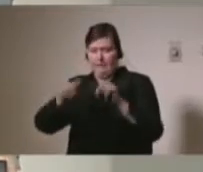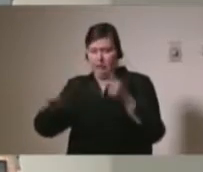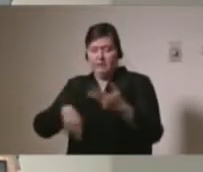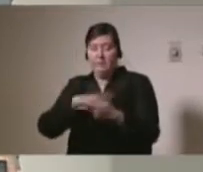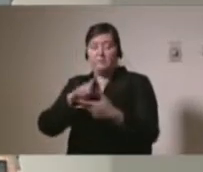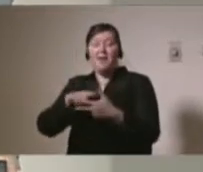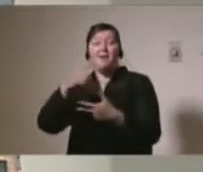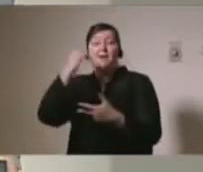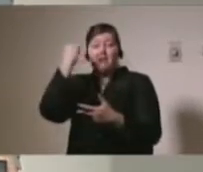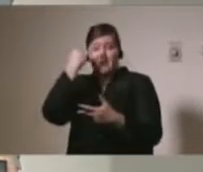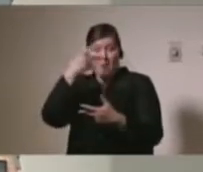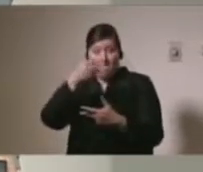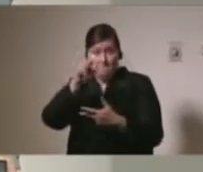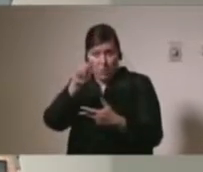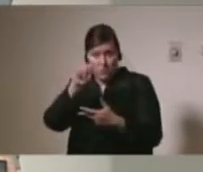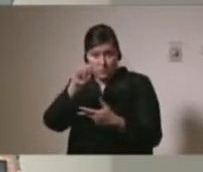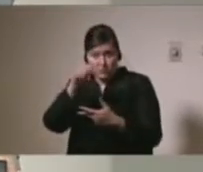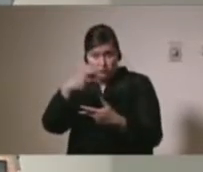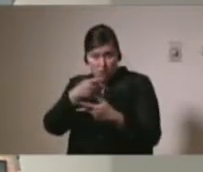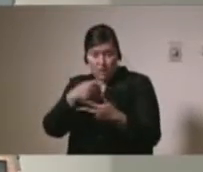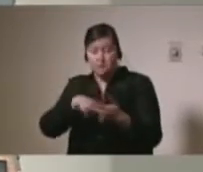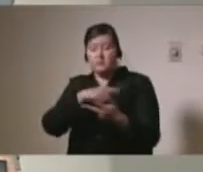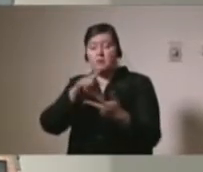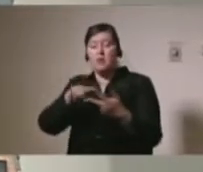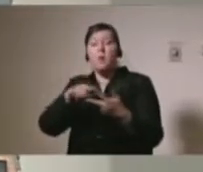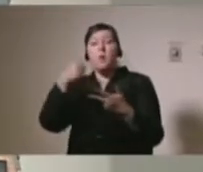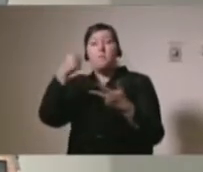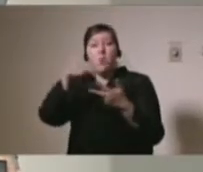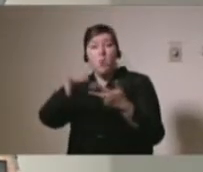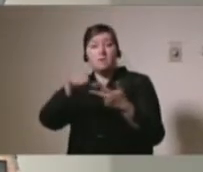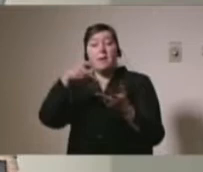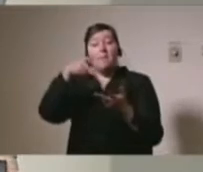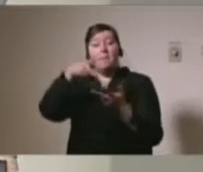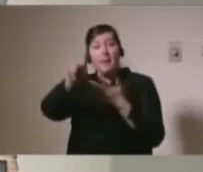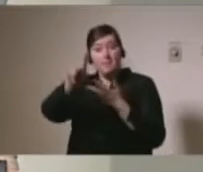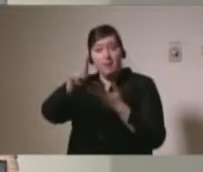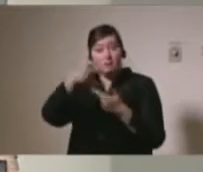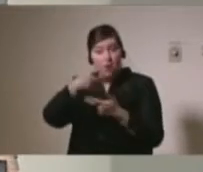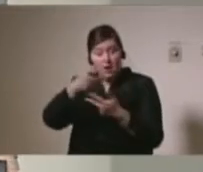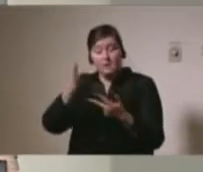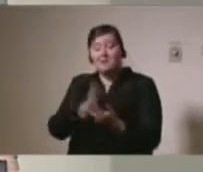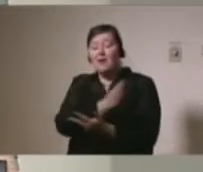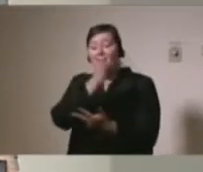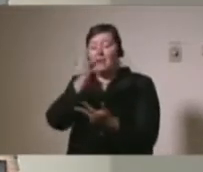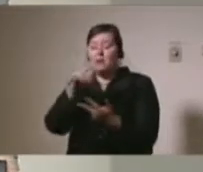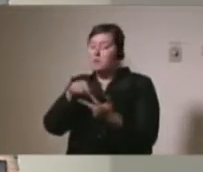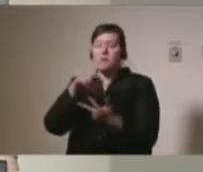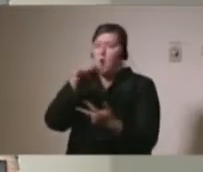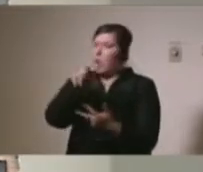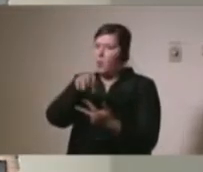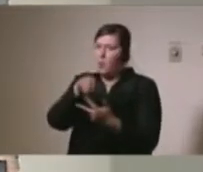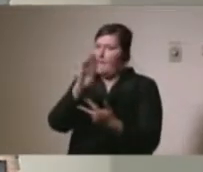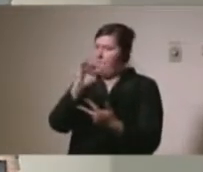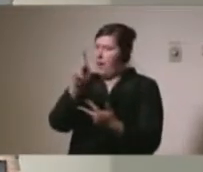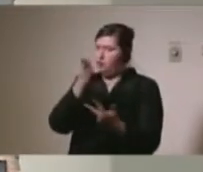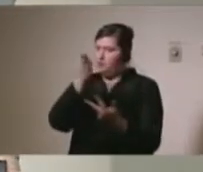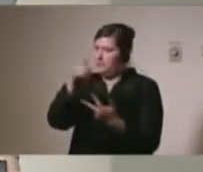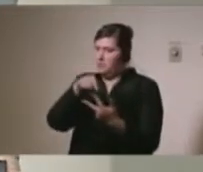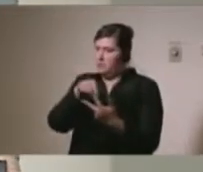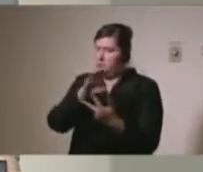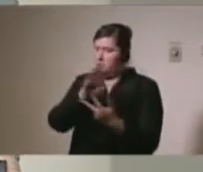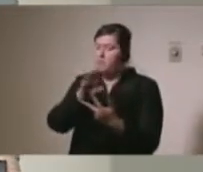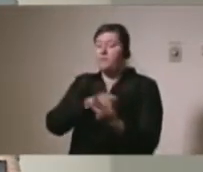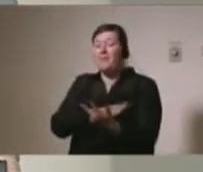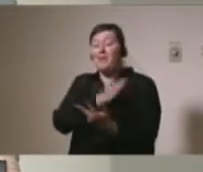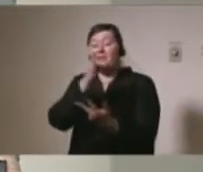products, postal and payment products, but that doesn't include the banking services. Then